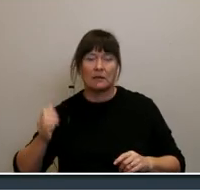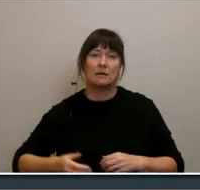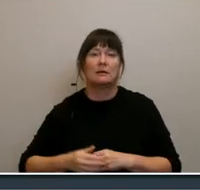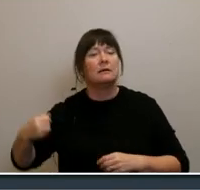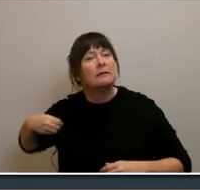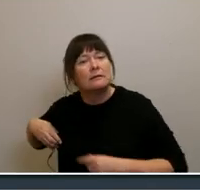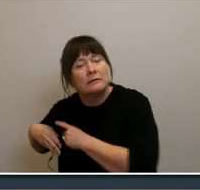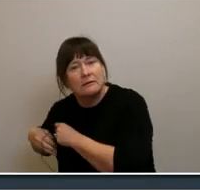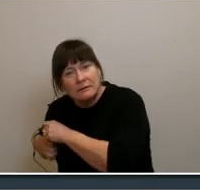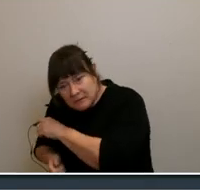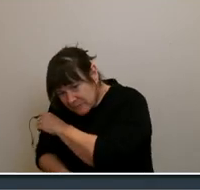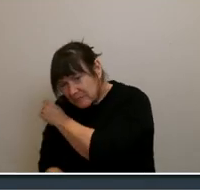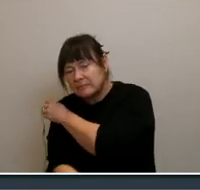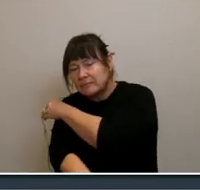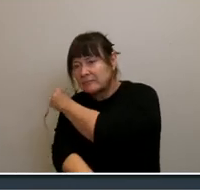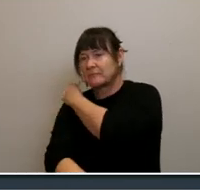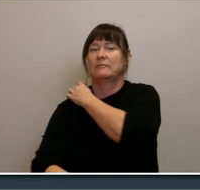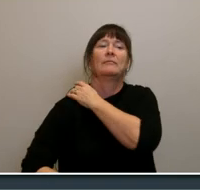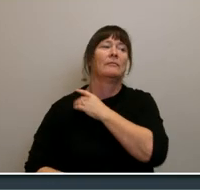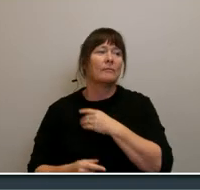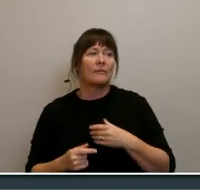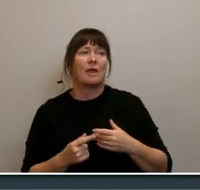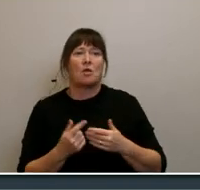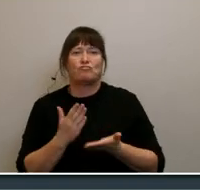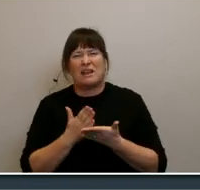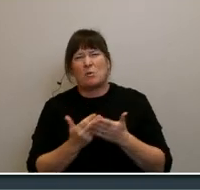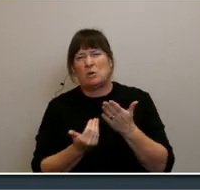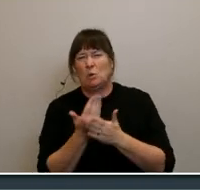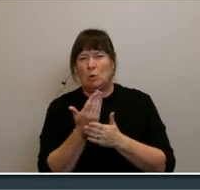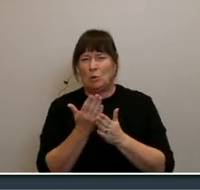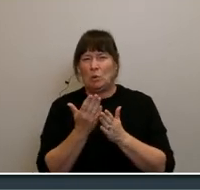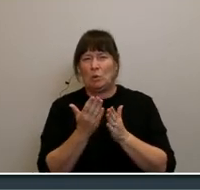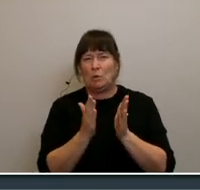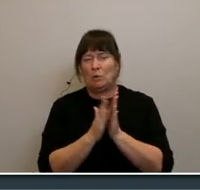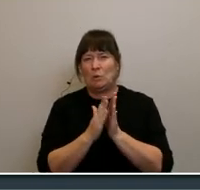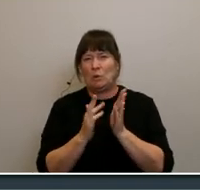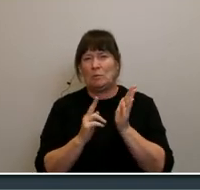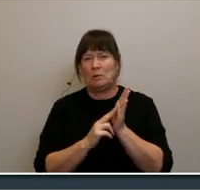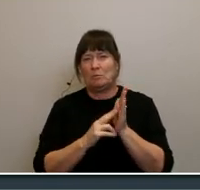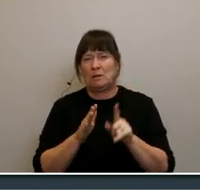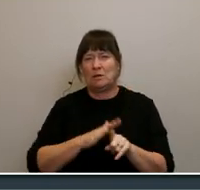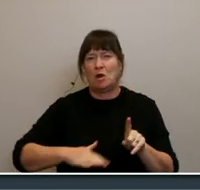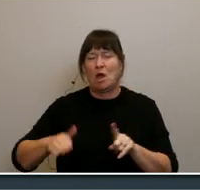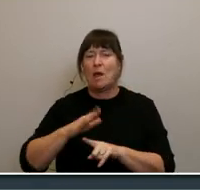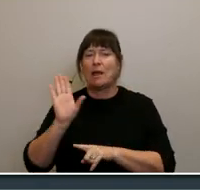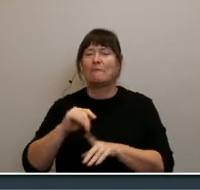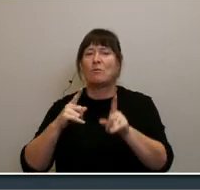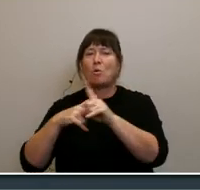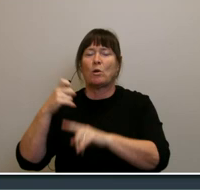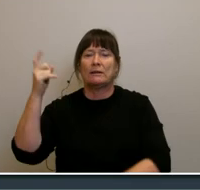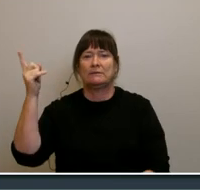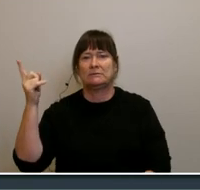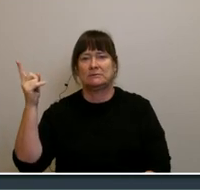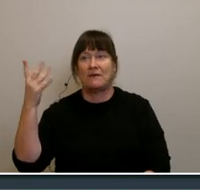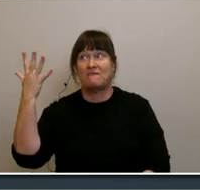I'm a relative newcomer to Napier, but I come from Tomakumakaurau, where I've